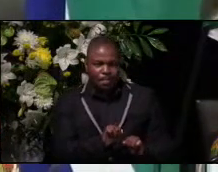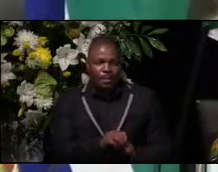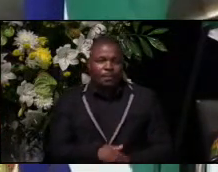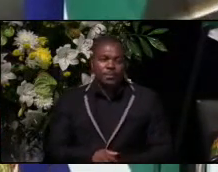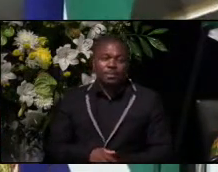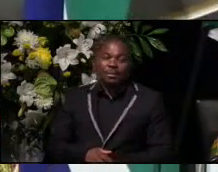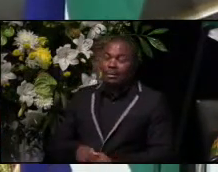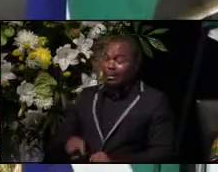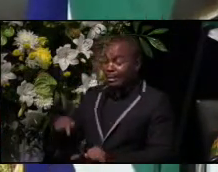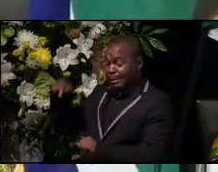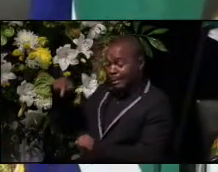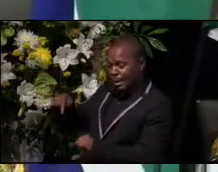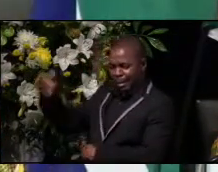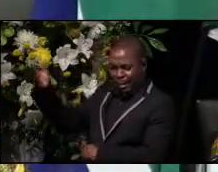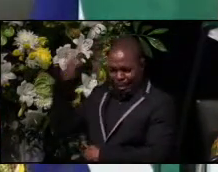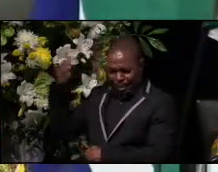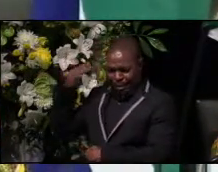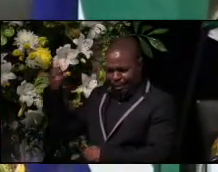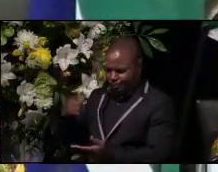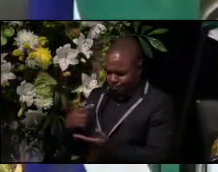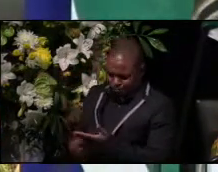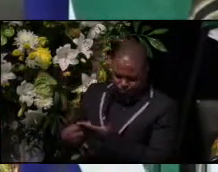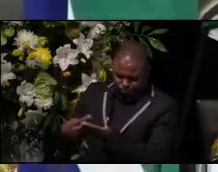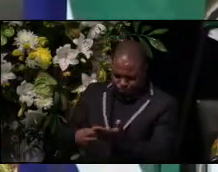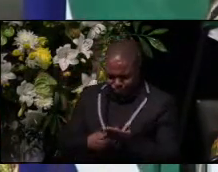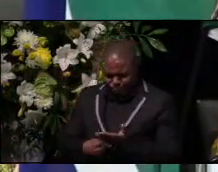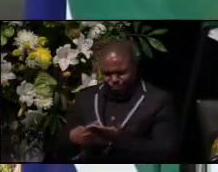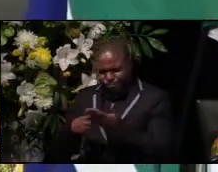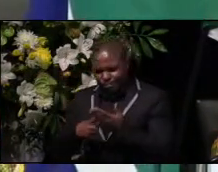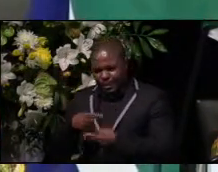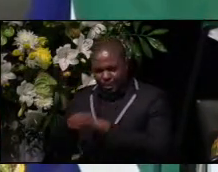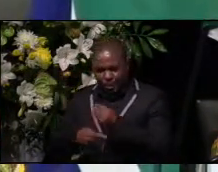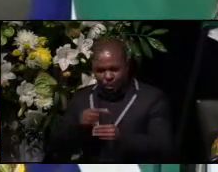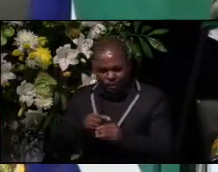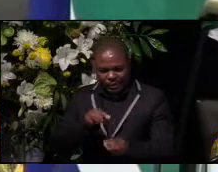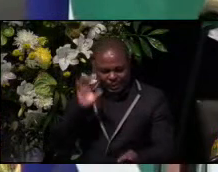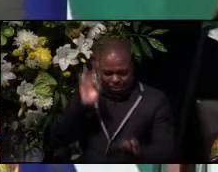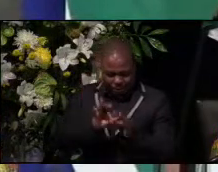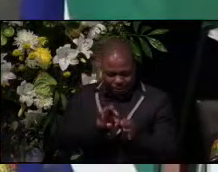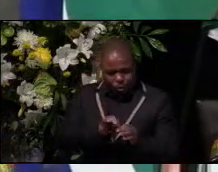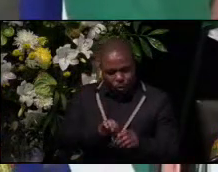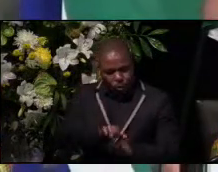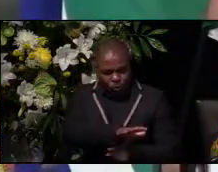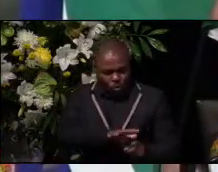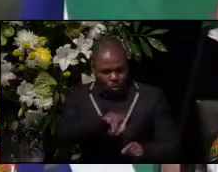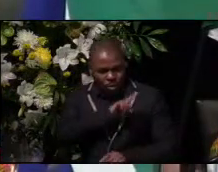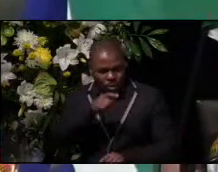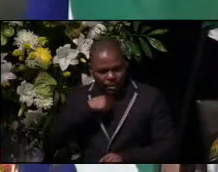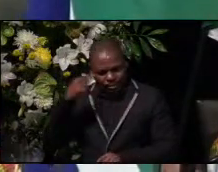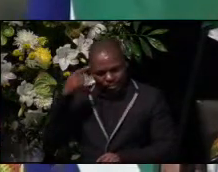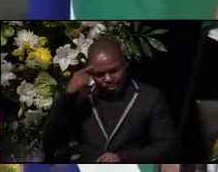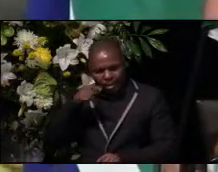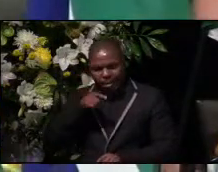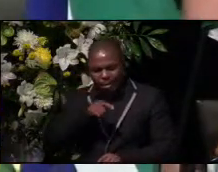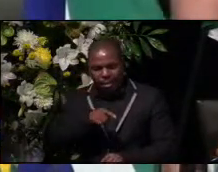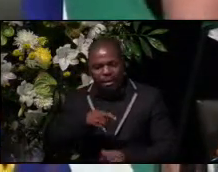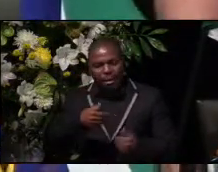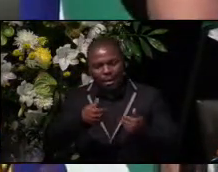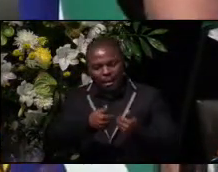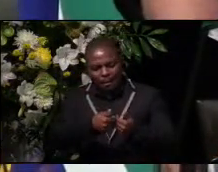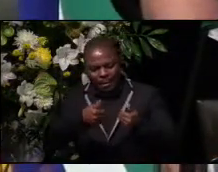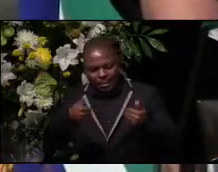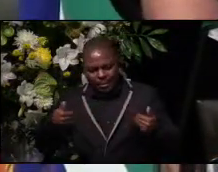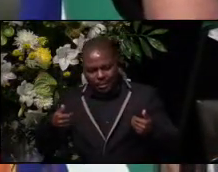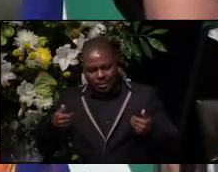they were wrestling with these specific conditions when they came up with a notion of apartheid as being